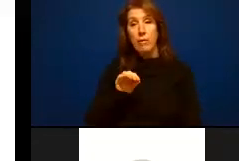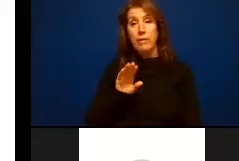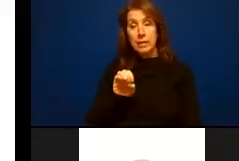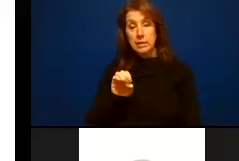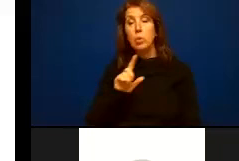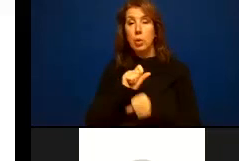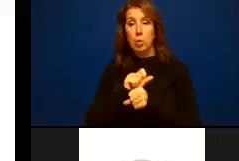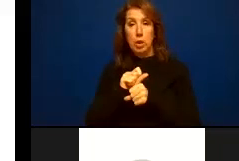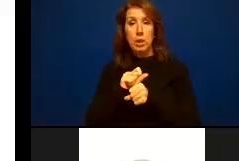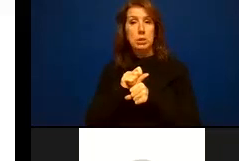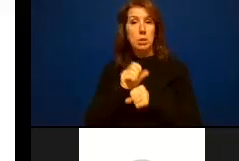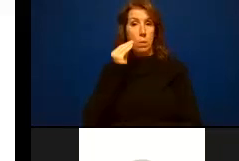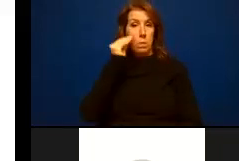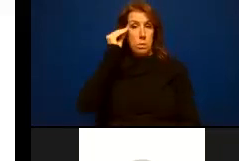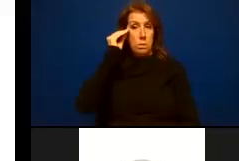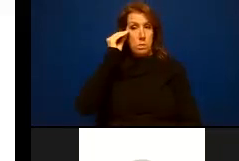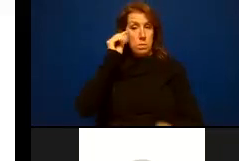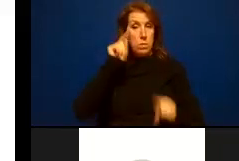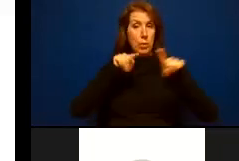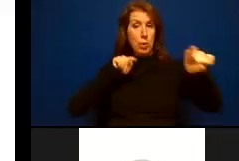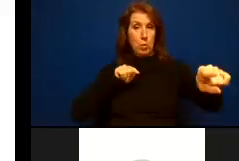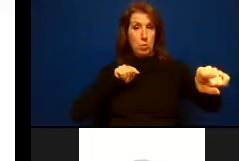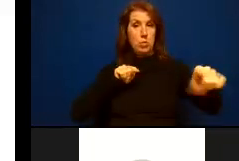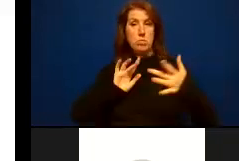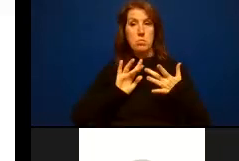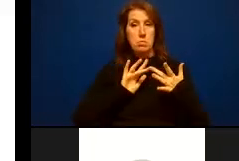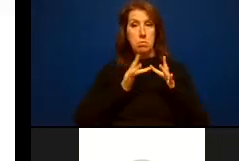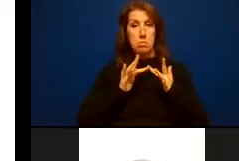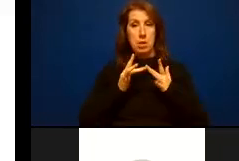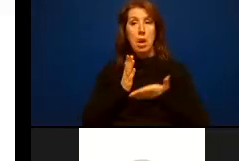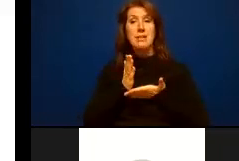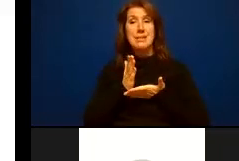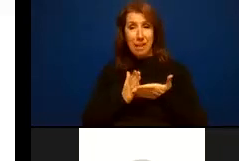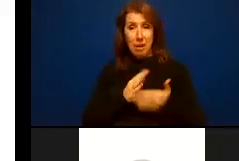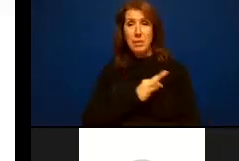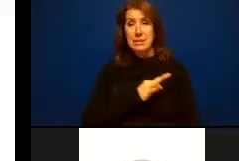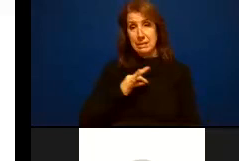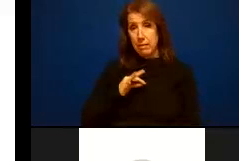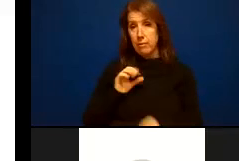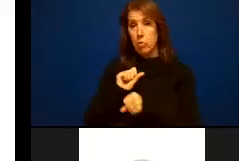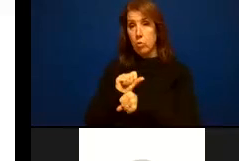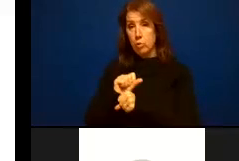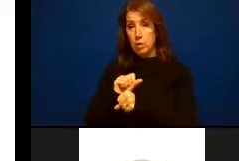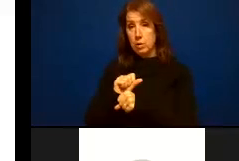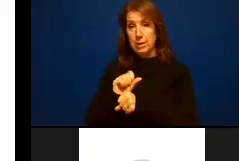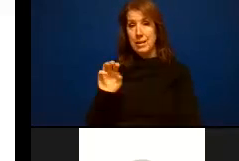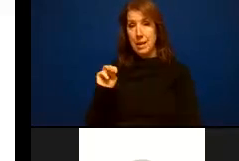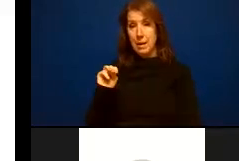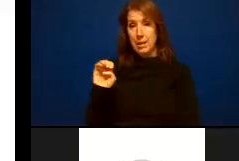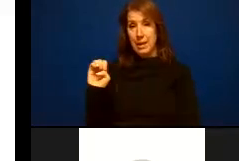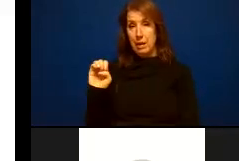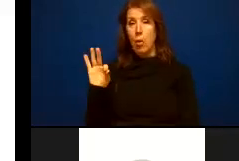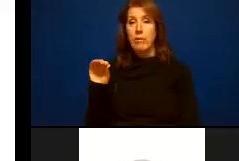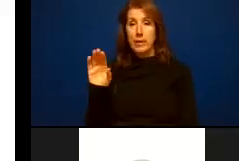remotely for the most part. There have been some people on our staff who have worked at the in the office in Middletown